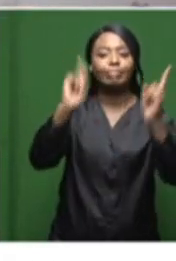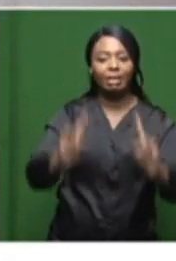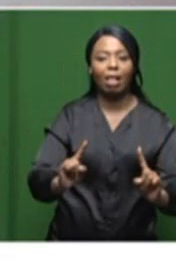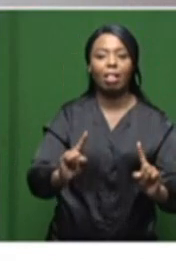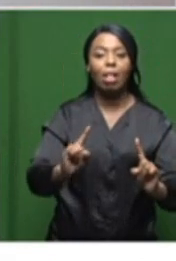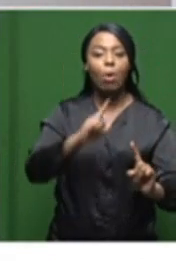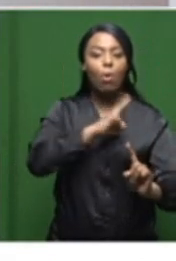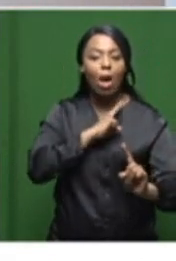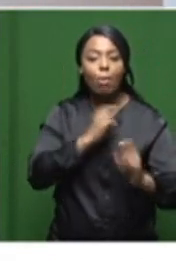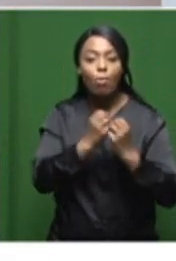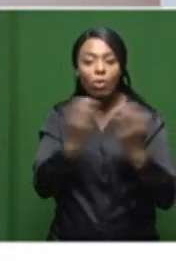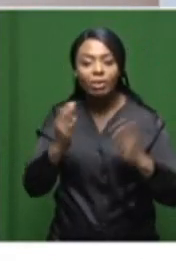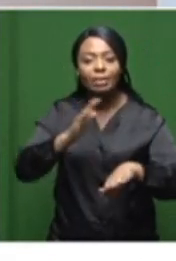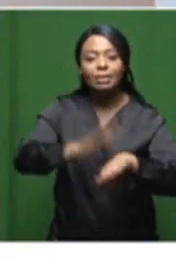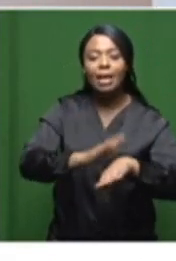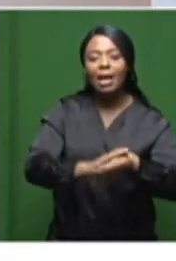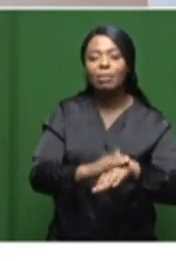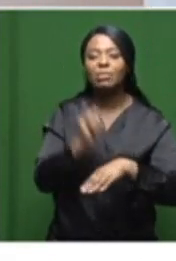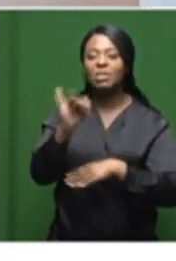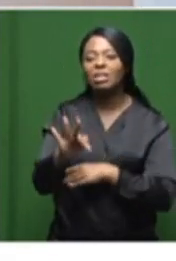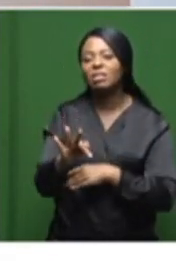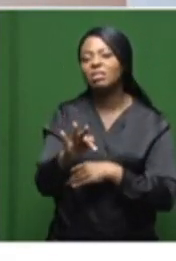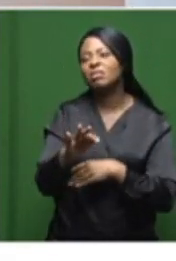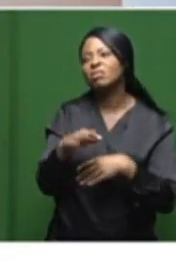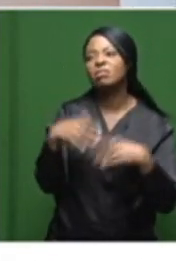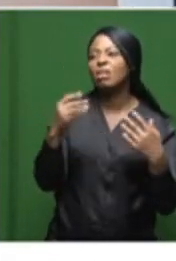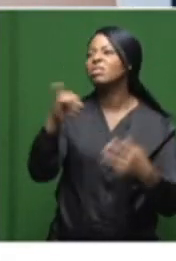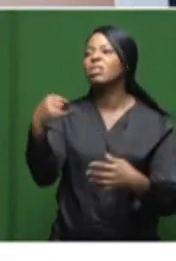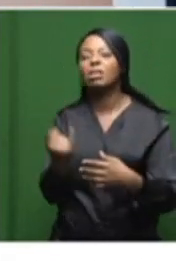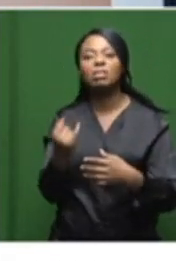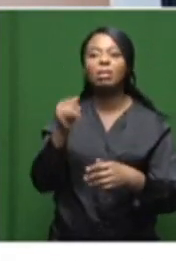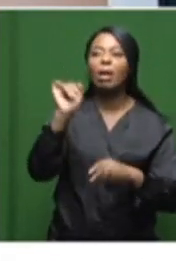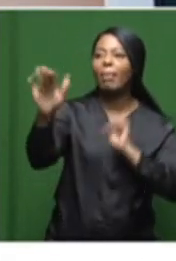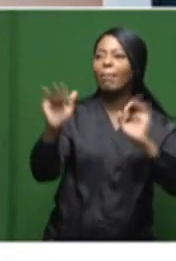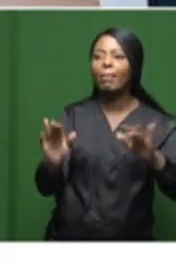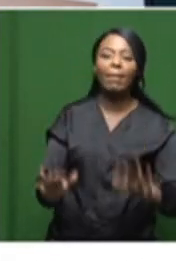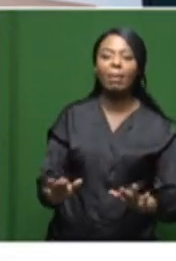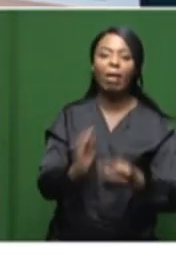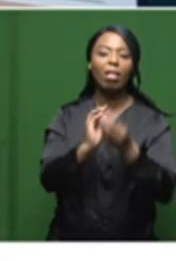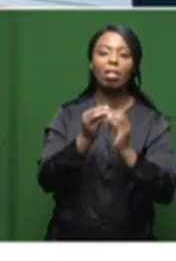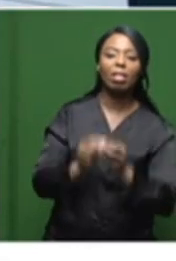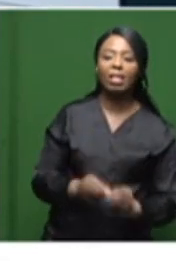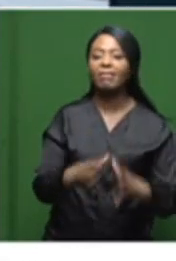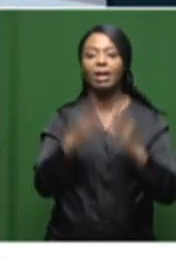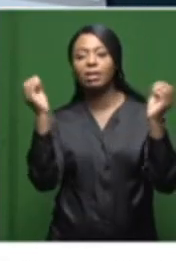time we just post and go, and we never take time to actually